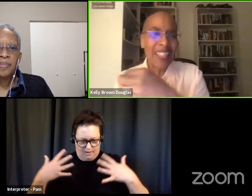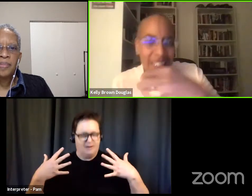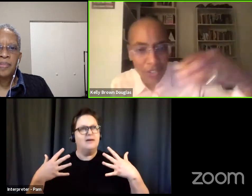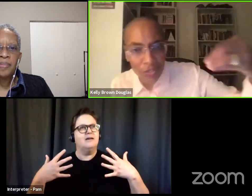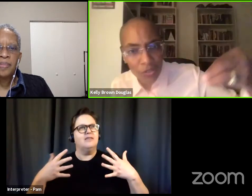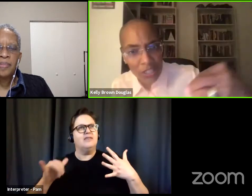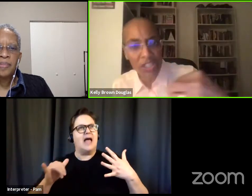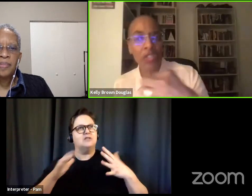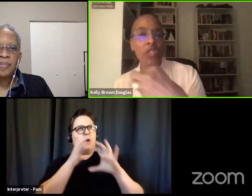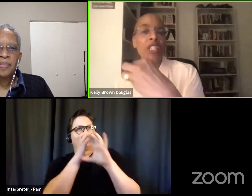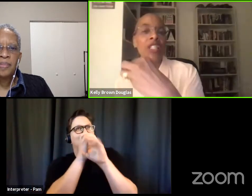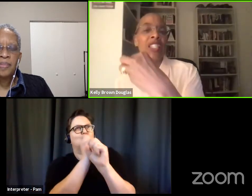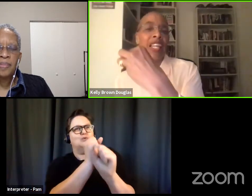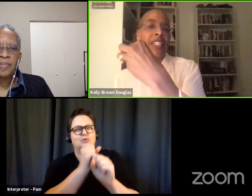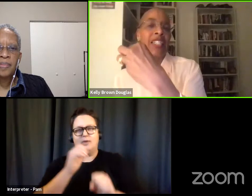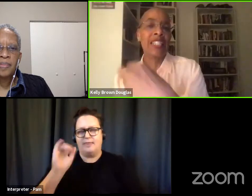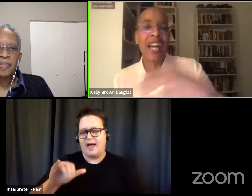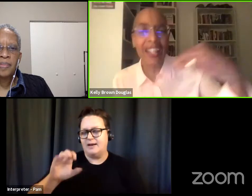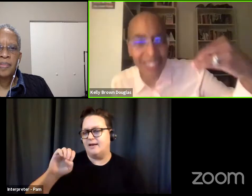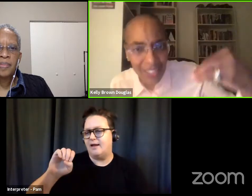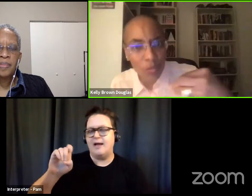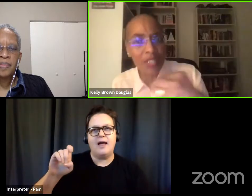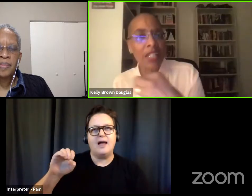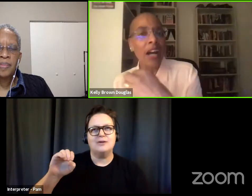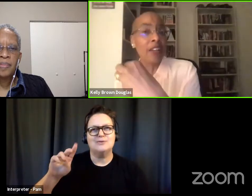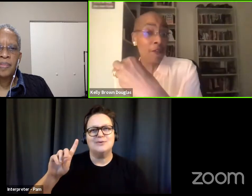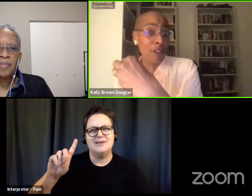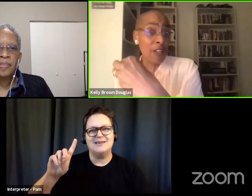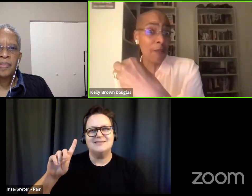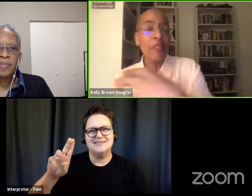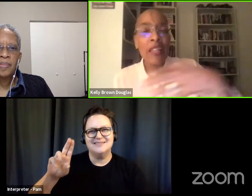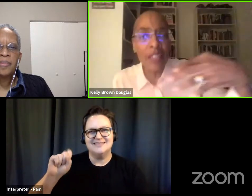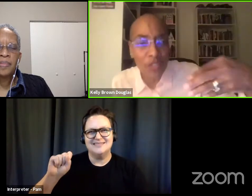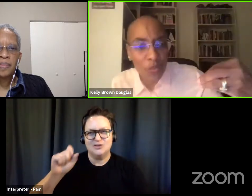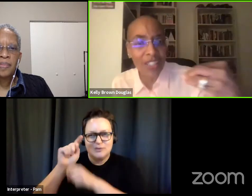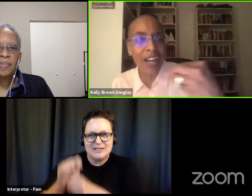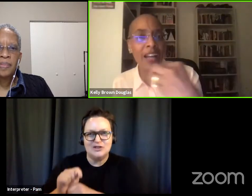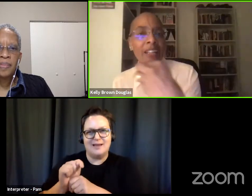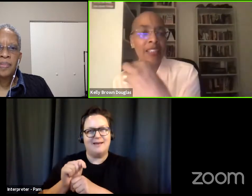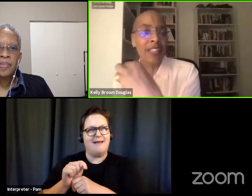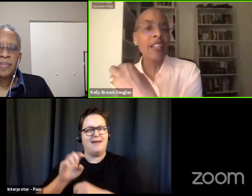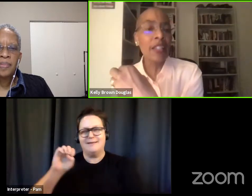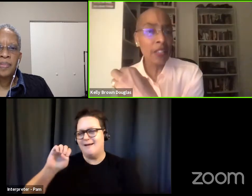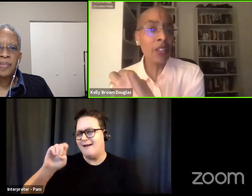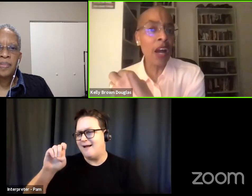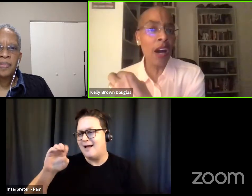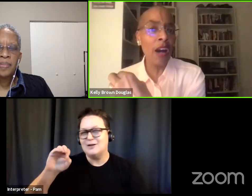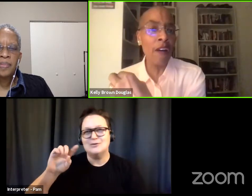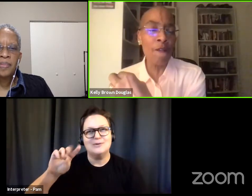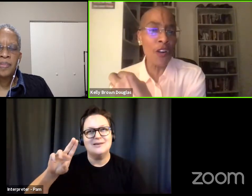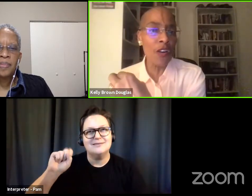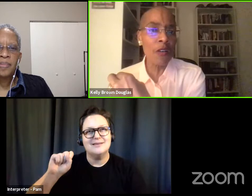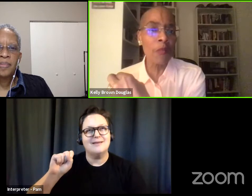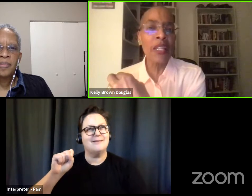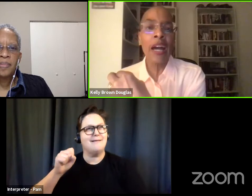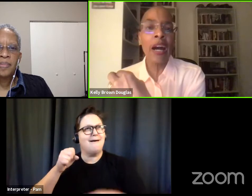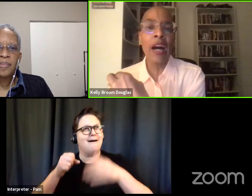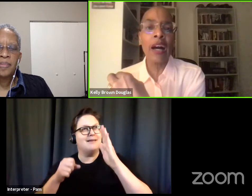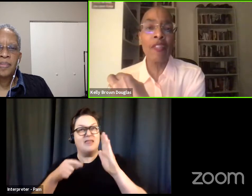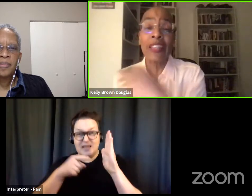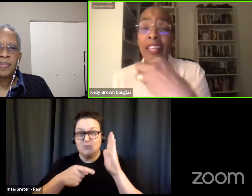this Exodus tradition, to this Exodus God. This was a God of freedom. This was a God that